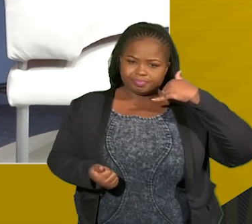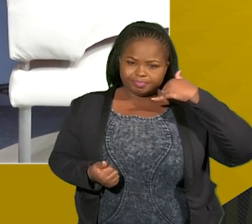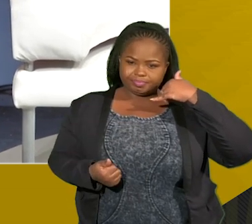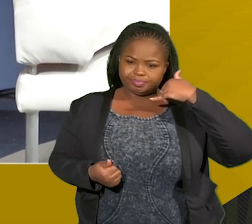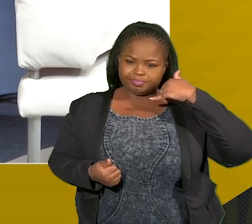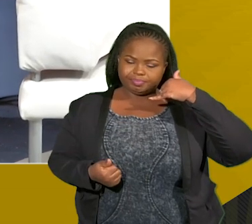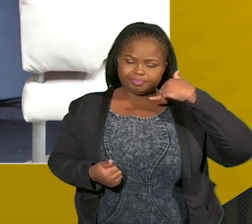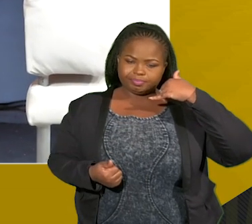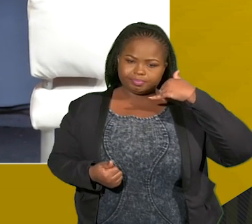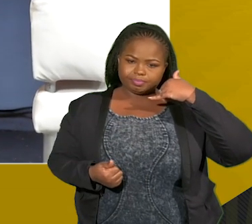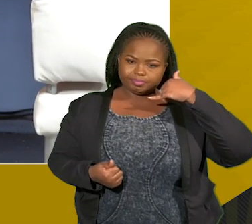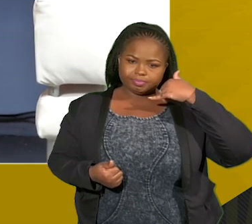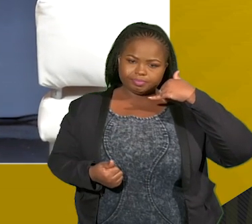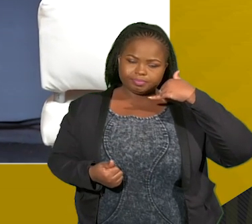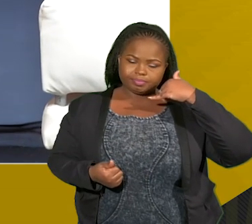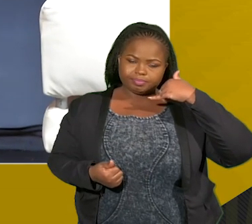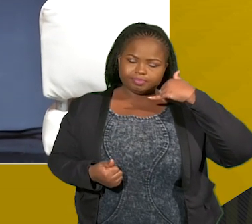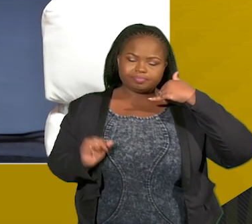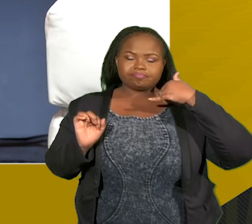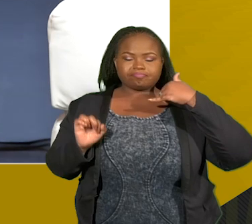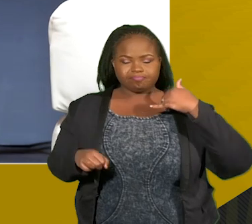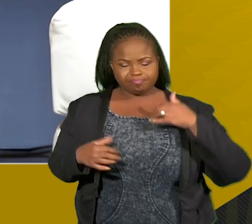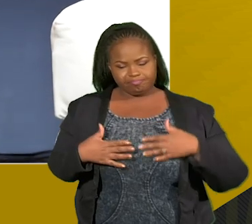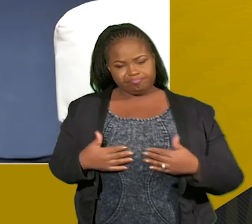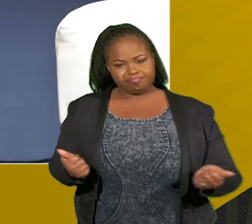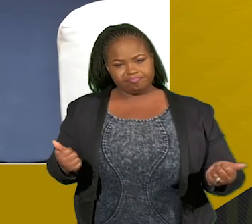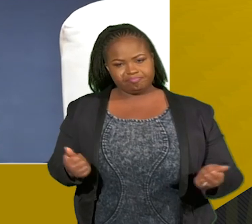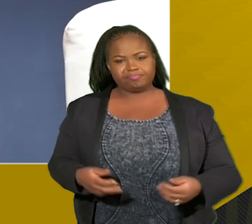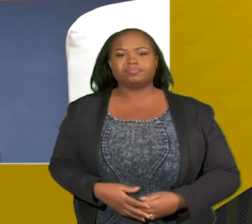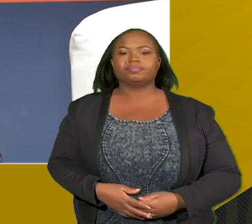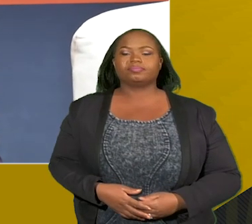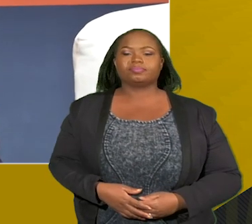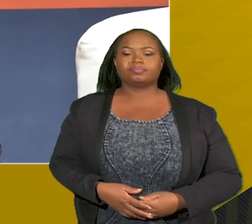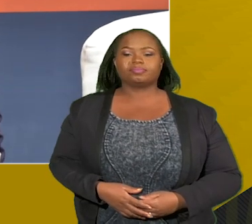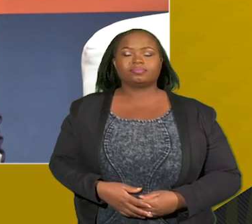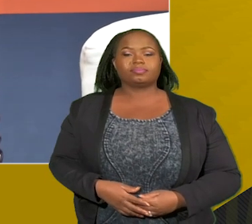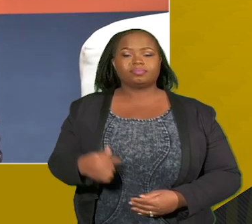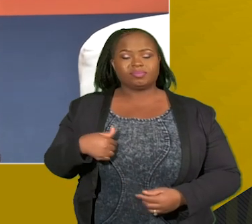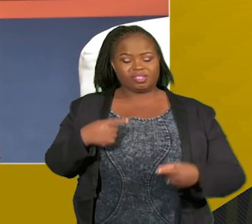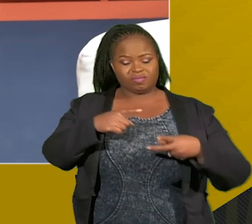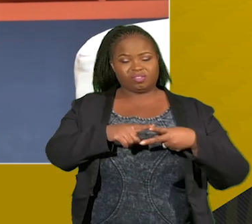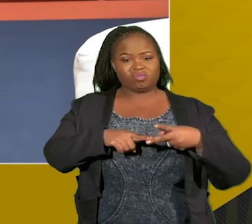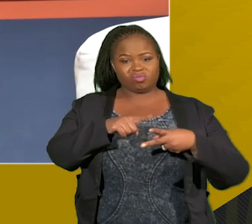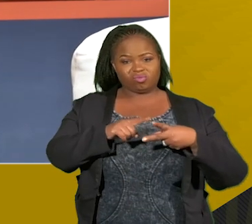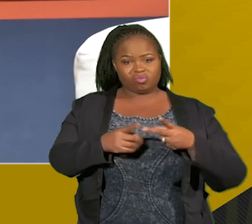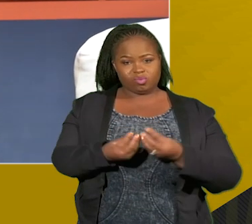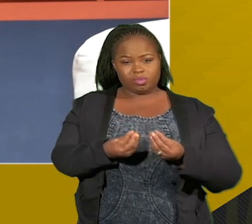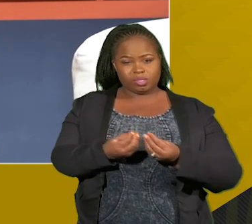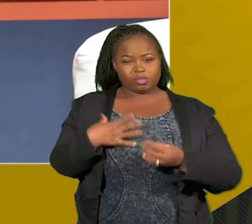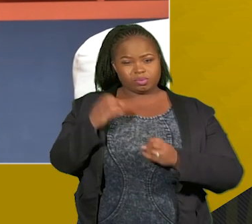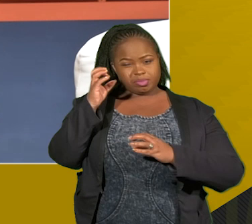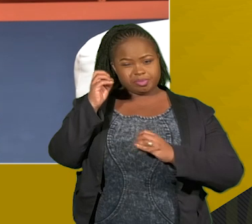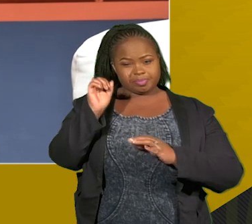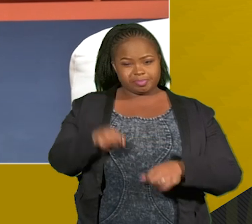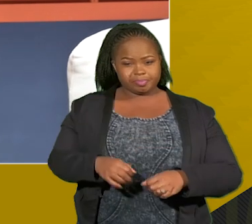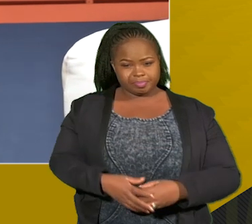Ngikhona mfowethu, singaza kuwena. Yeah, ngikhona nami. La nginezinto ezothule bengifuna ukusherisha ngazo mfowethu.